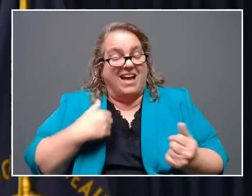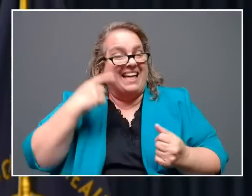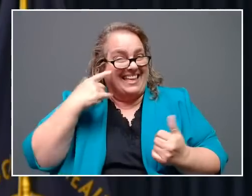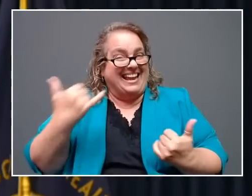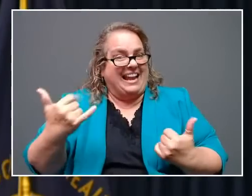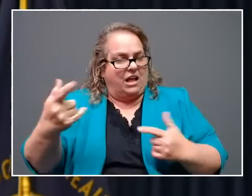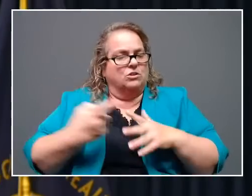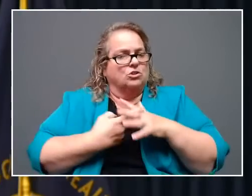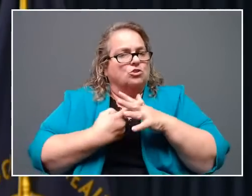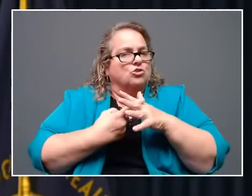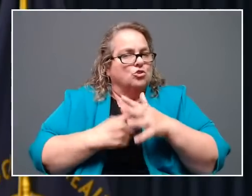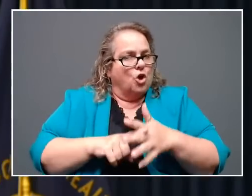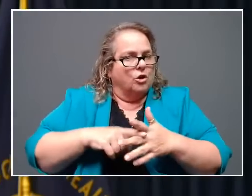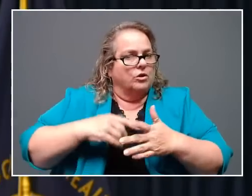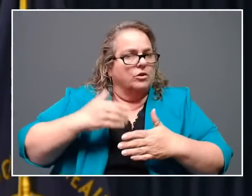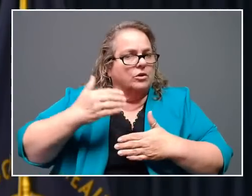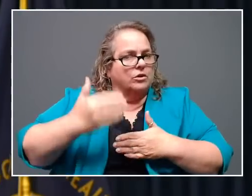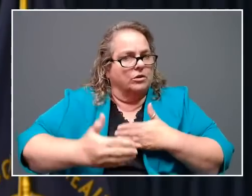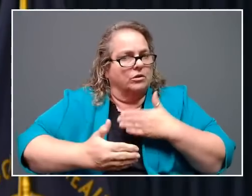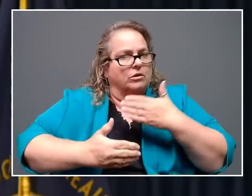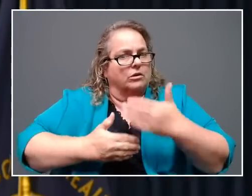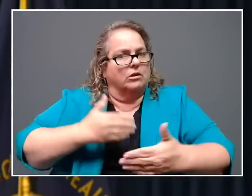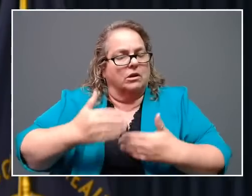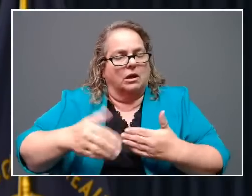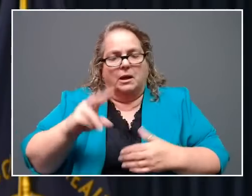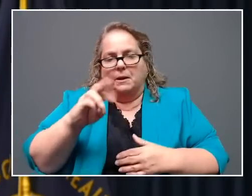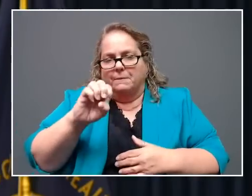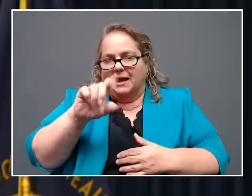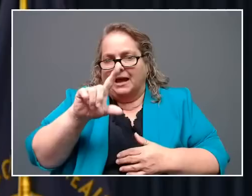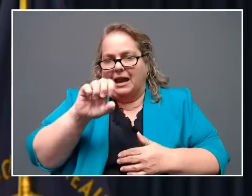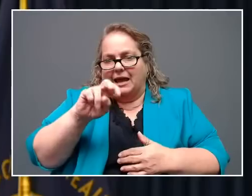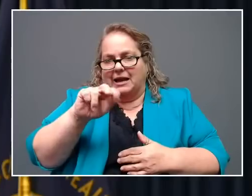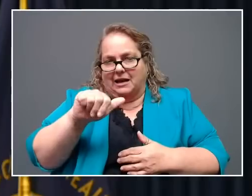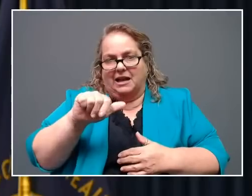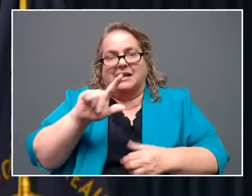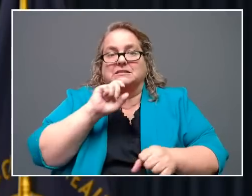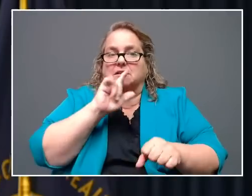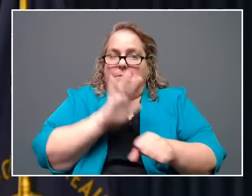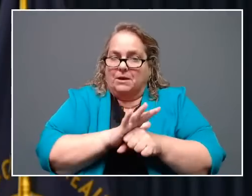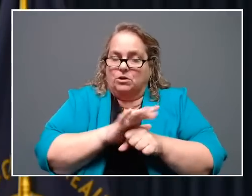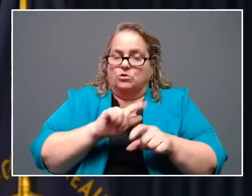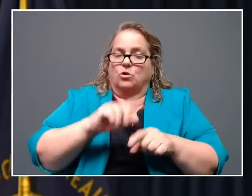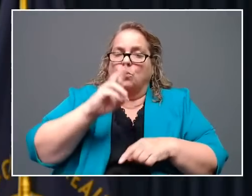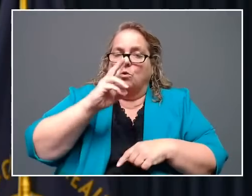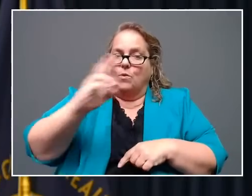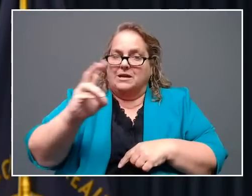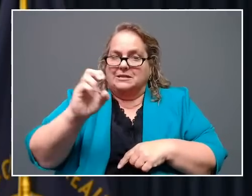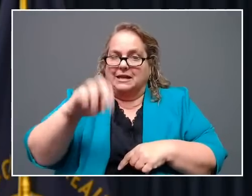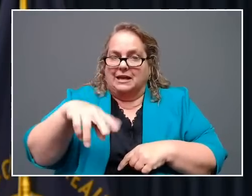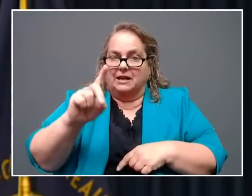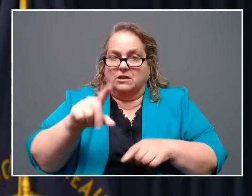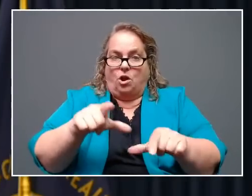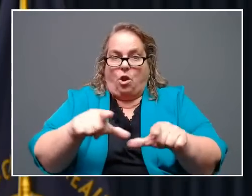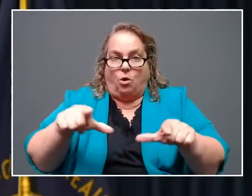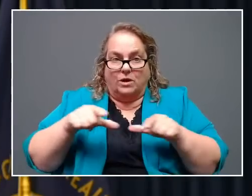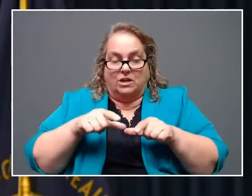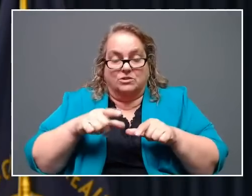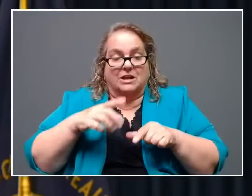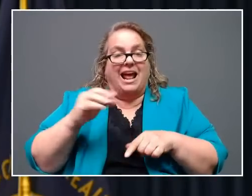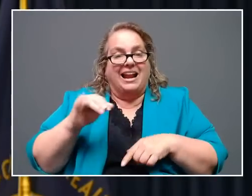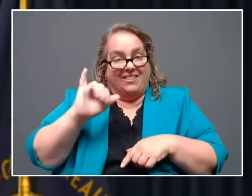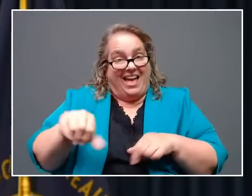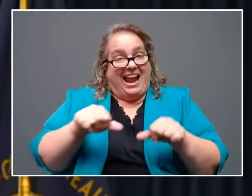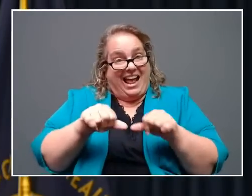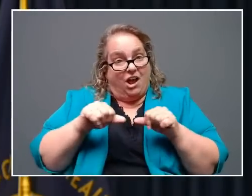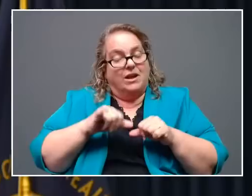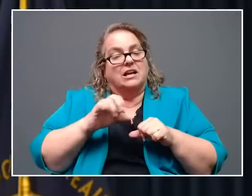I've been advised that Molina is committed to a West End location and that location is the preferred